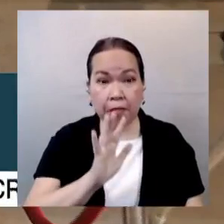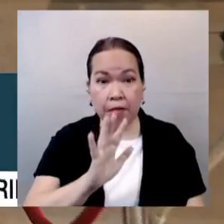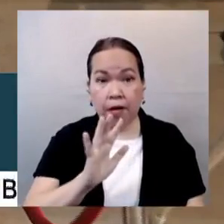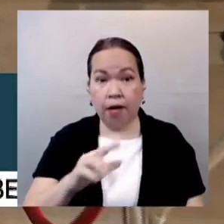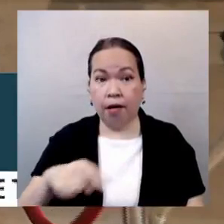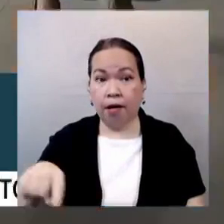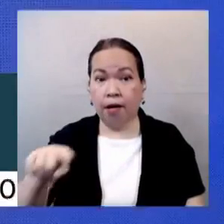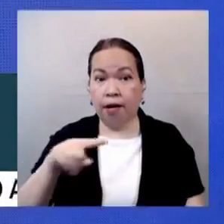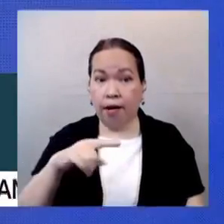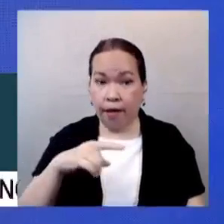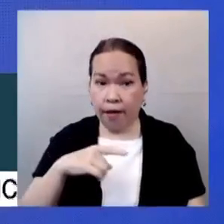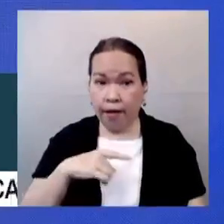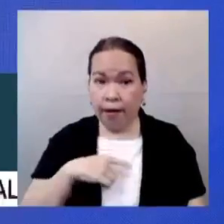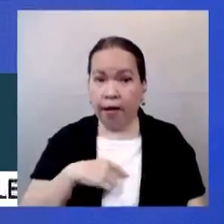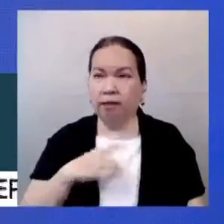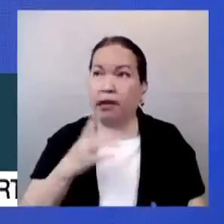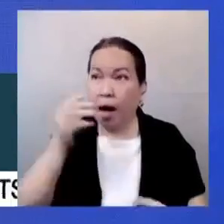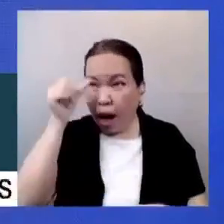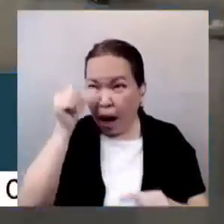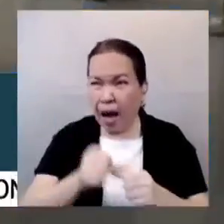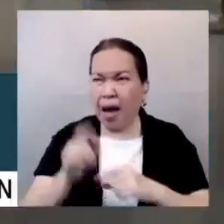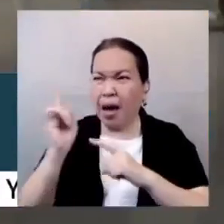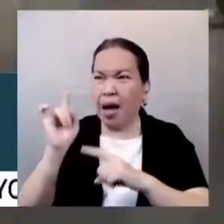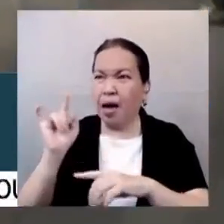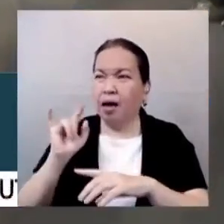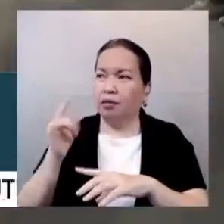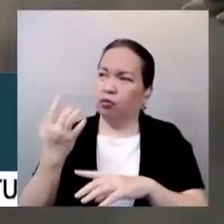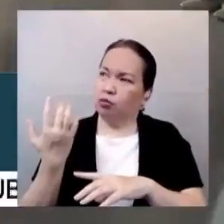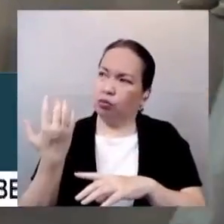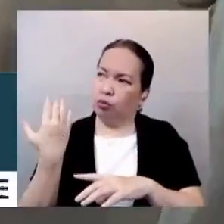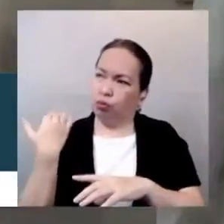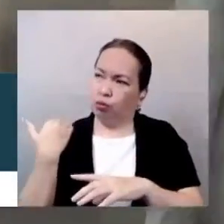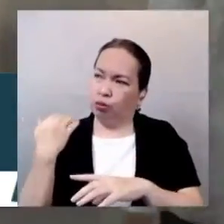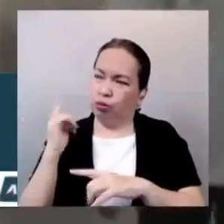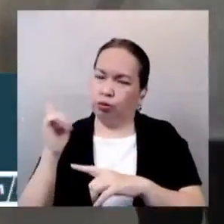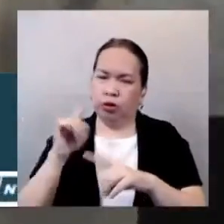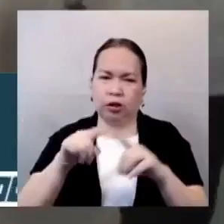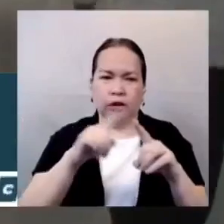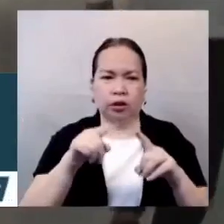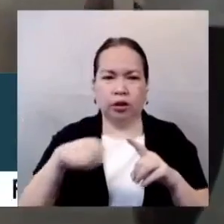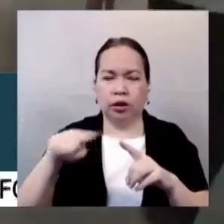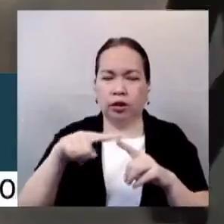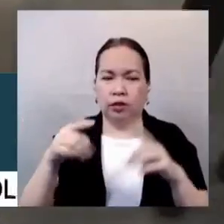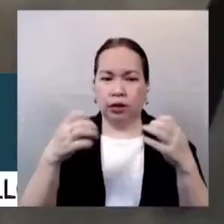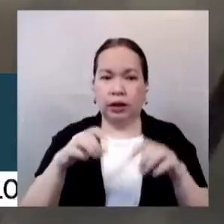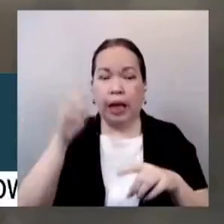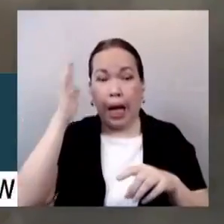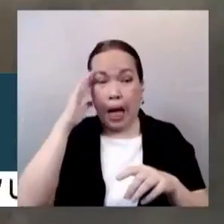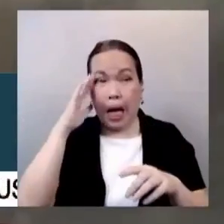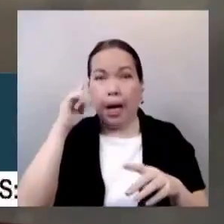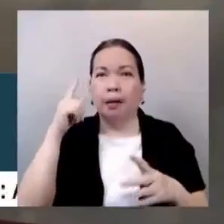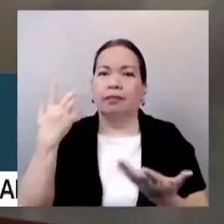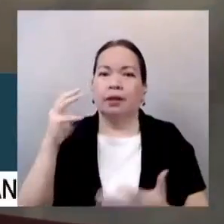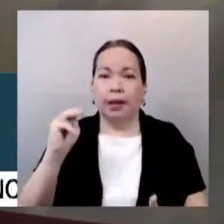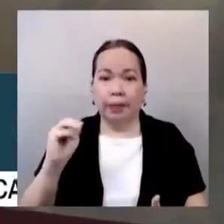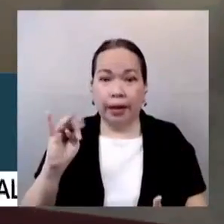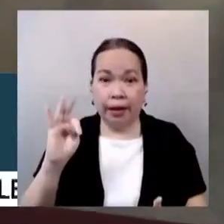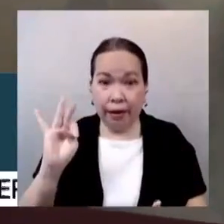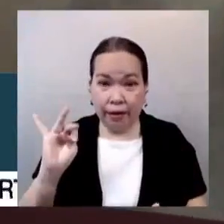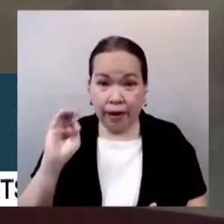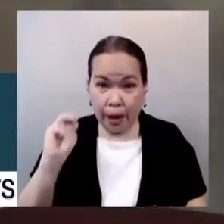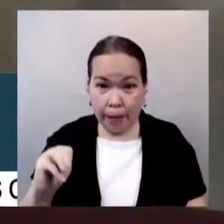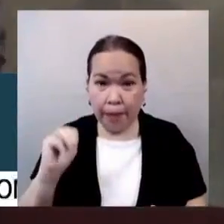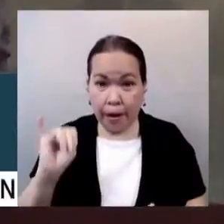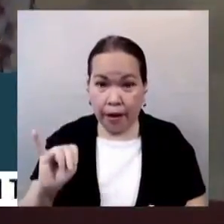the president attended in the past few days, we expect the highlights to include the signing of the Maharlika Investment Fund, as well as